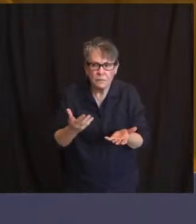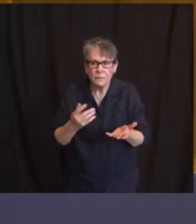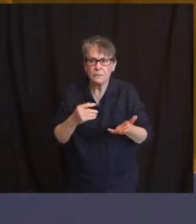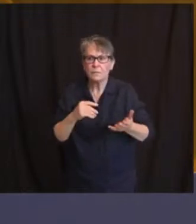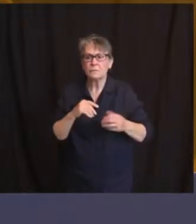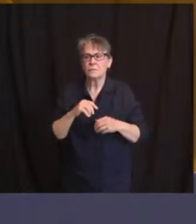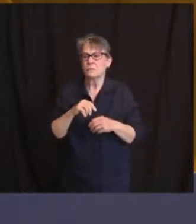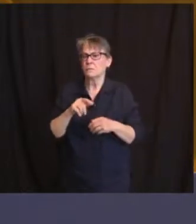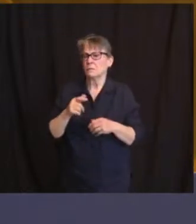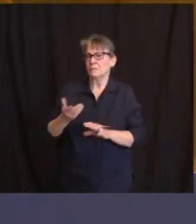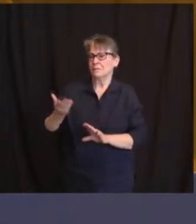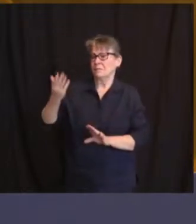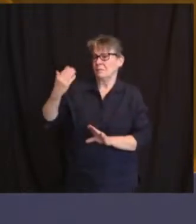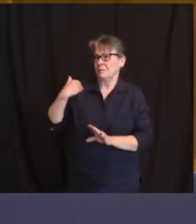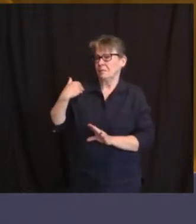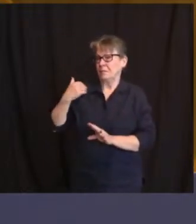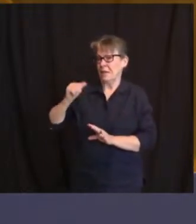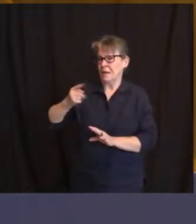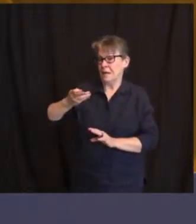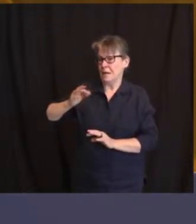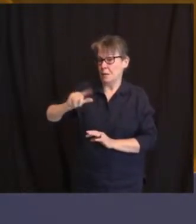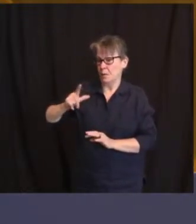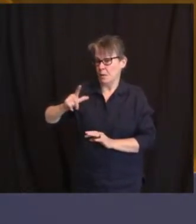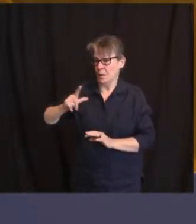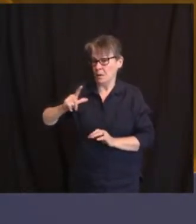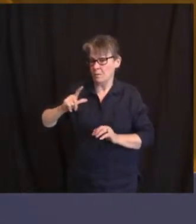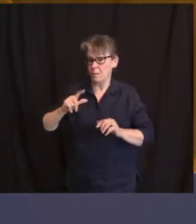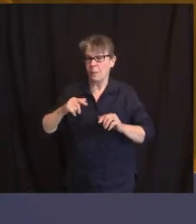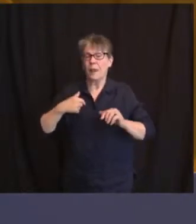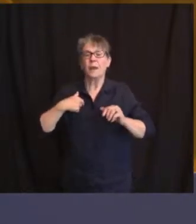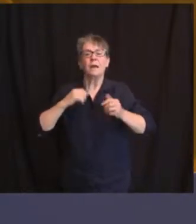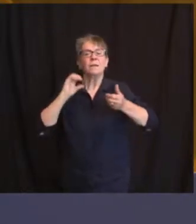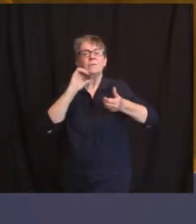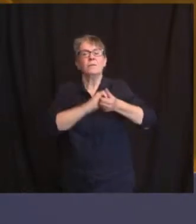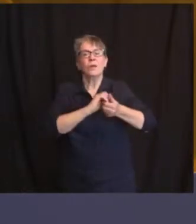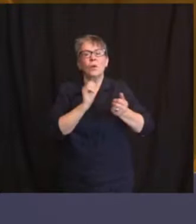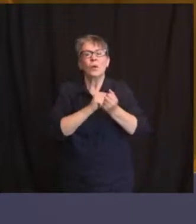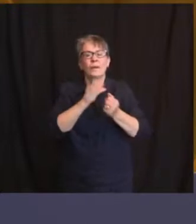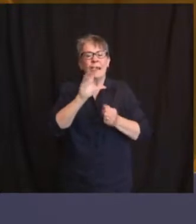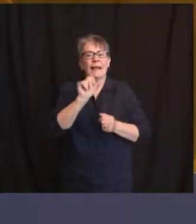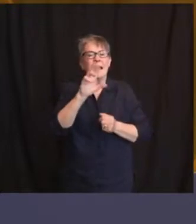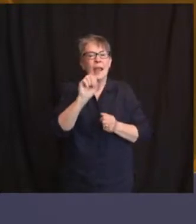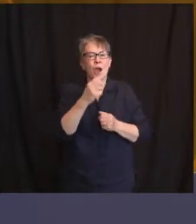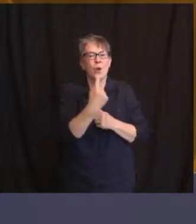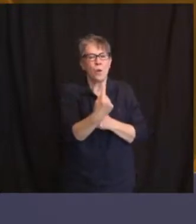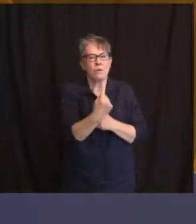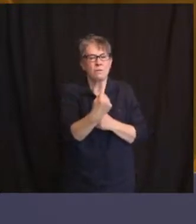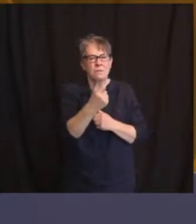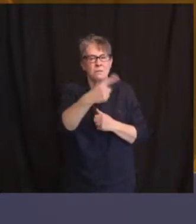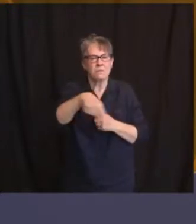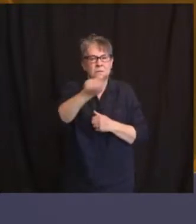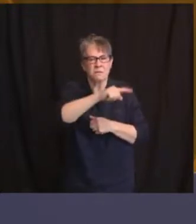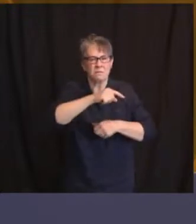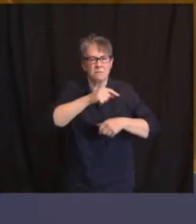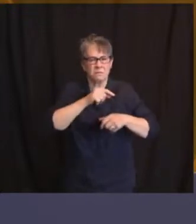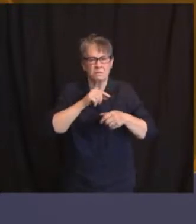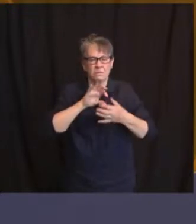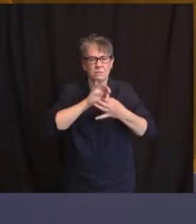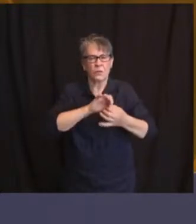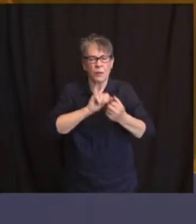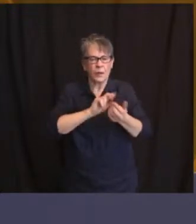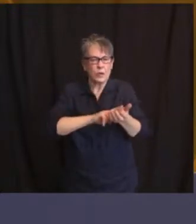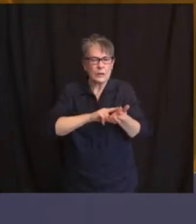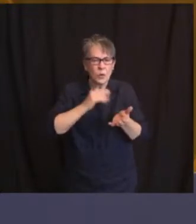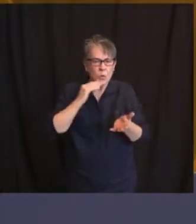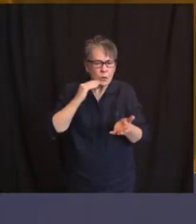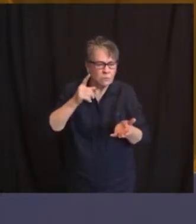state deemed COVID capable. These facilities are able to properly isolate and care for patients who are